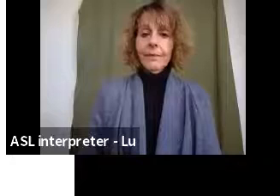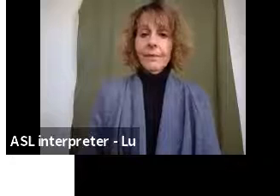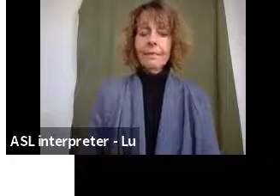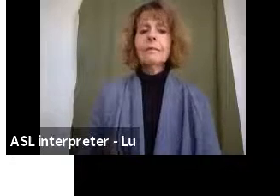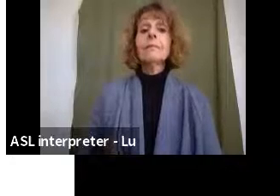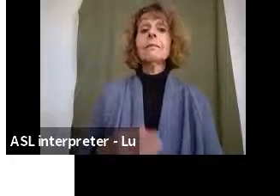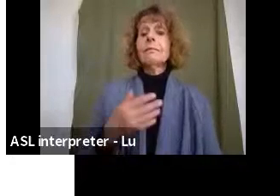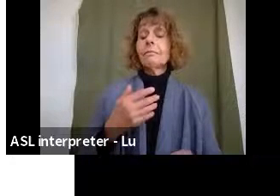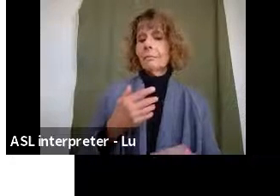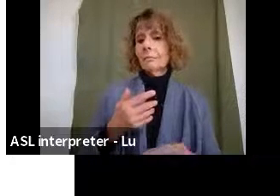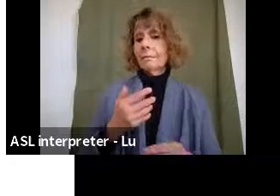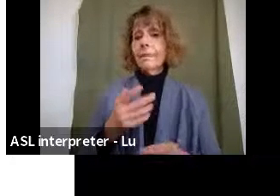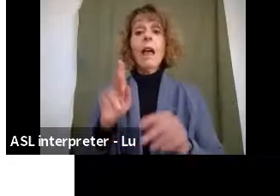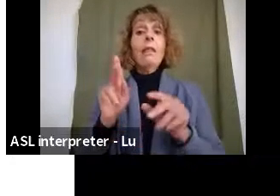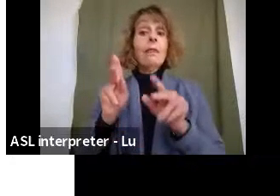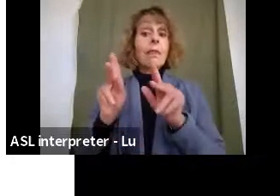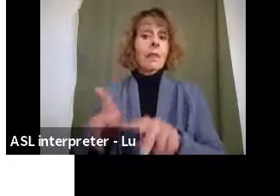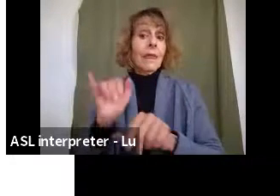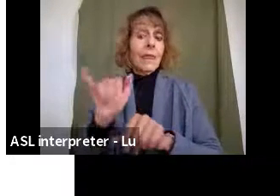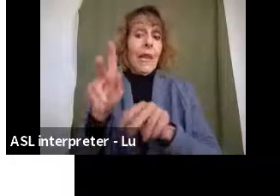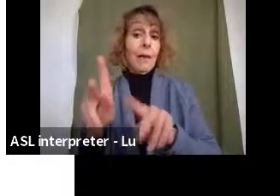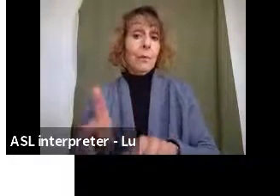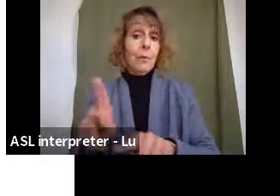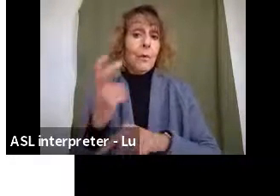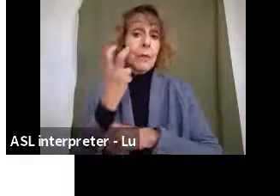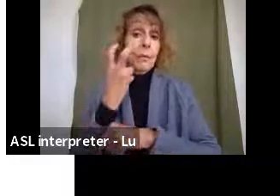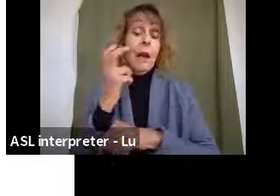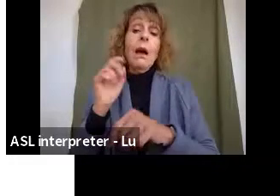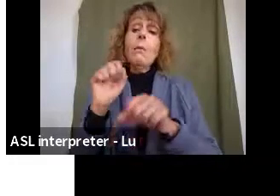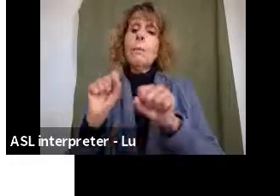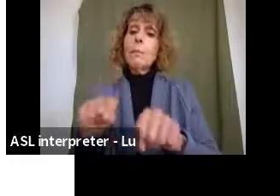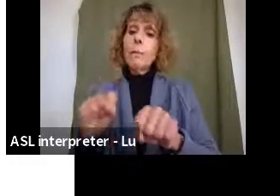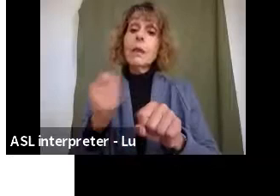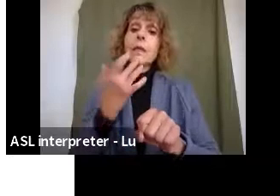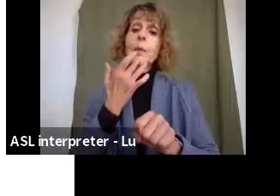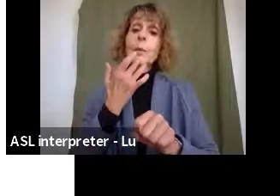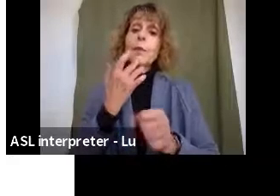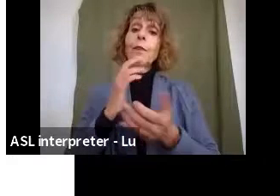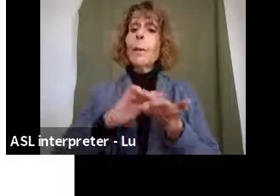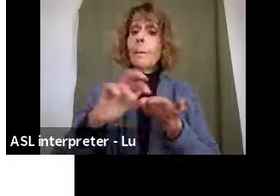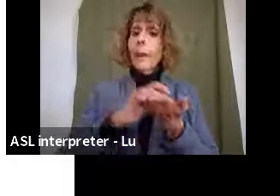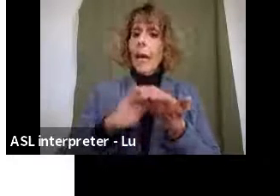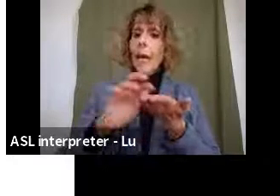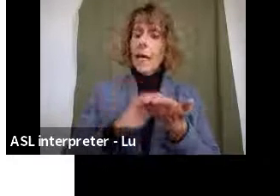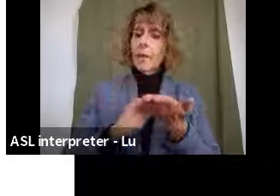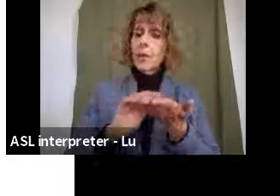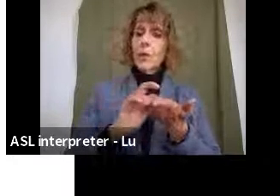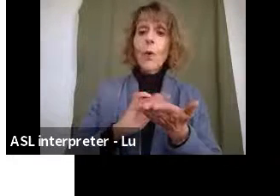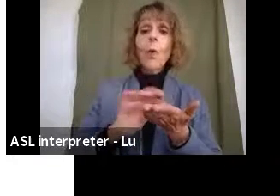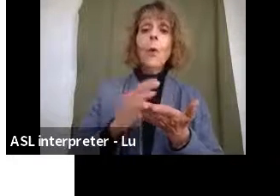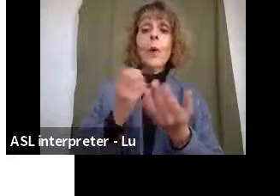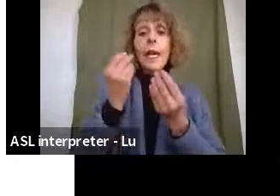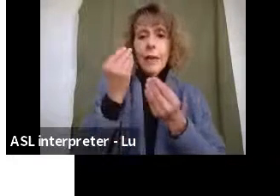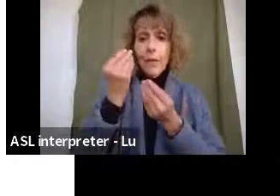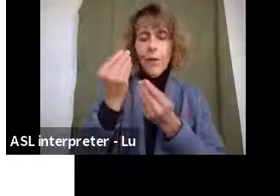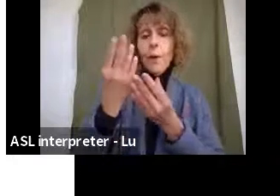They might prefer Braille so that the information be provided them in Braille, but